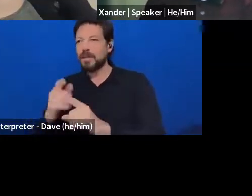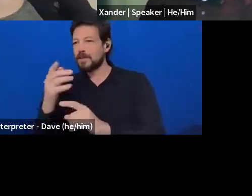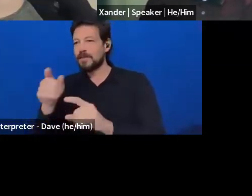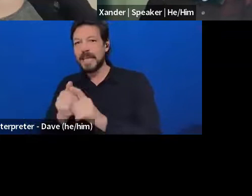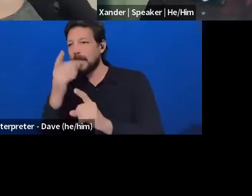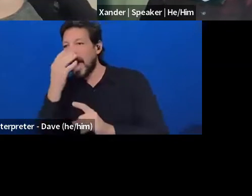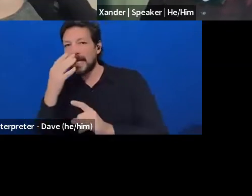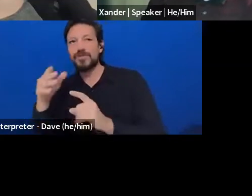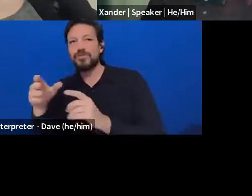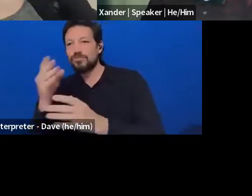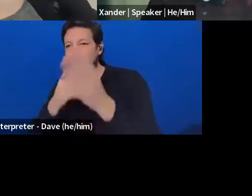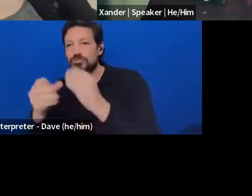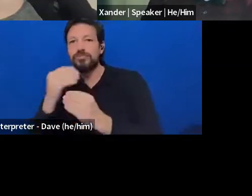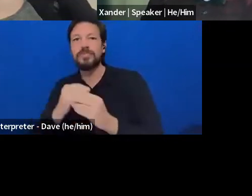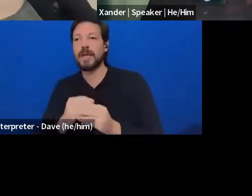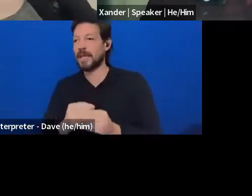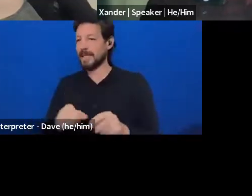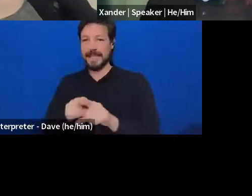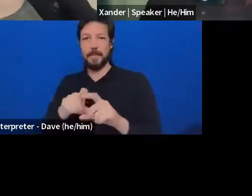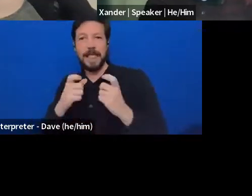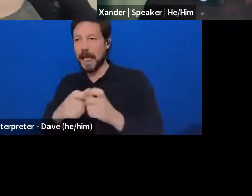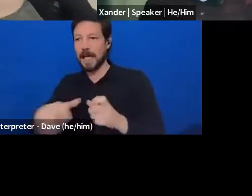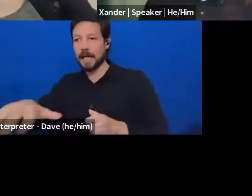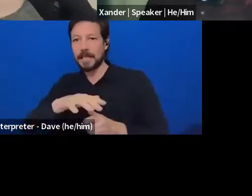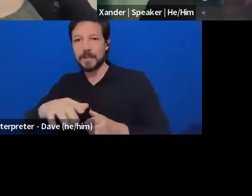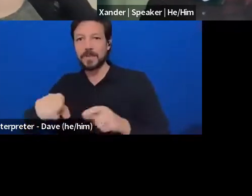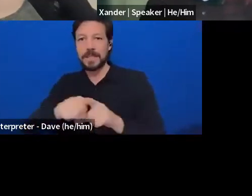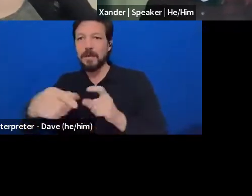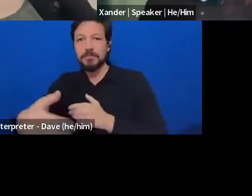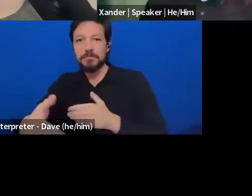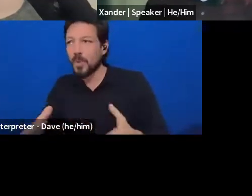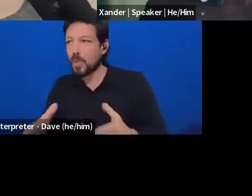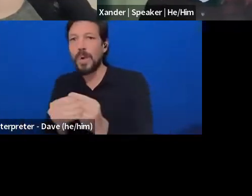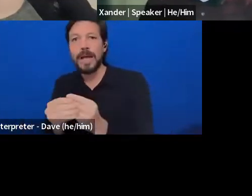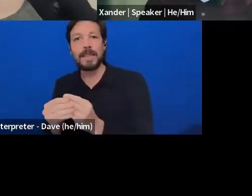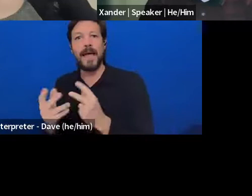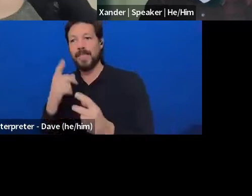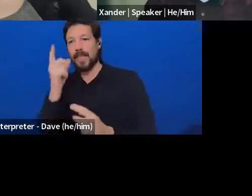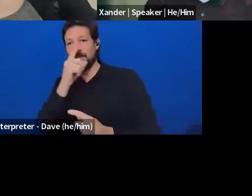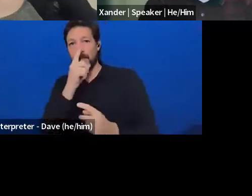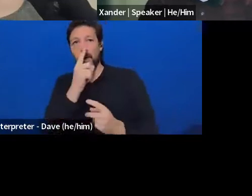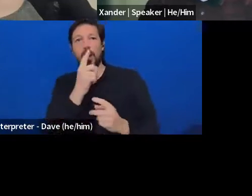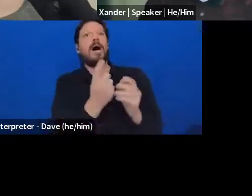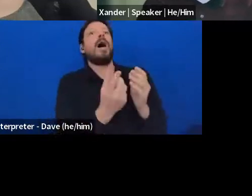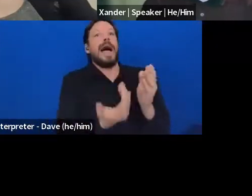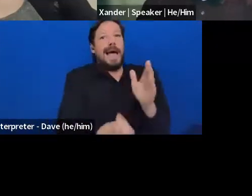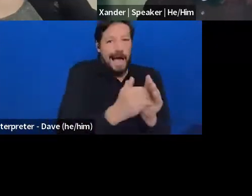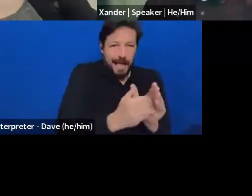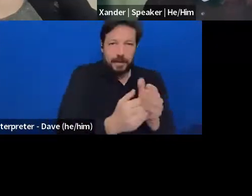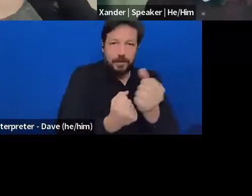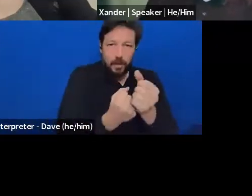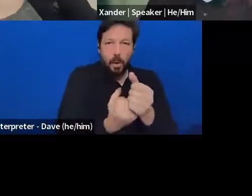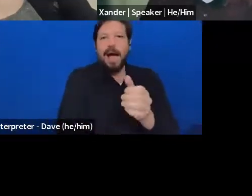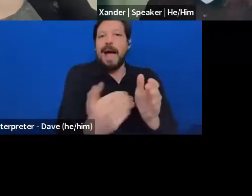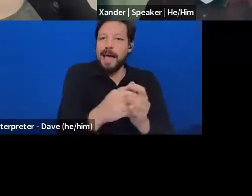same places with the same sorts of people as everybody else, with support and adjustments that